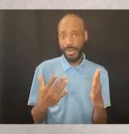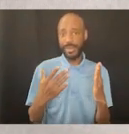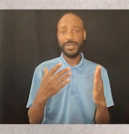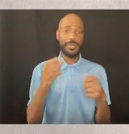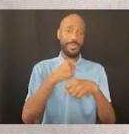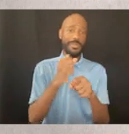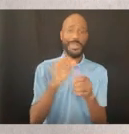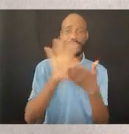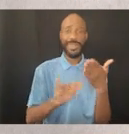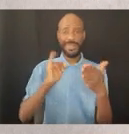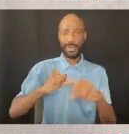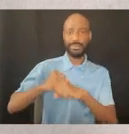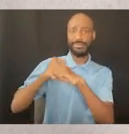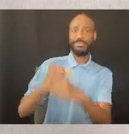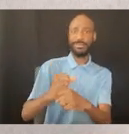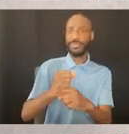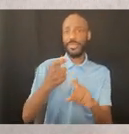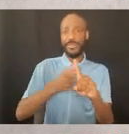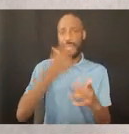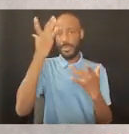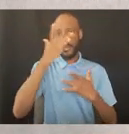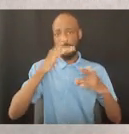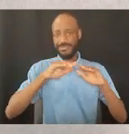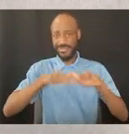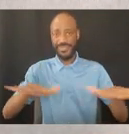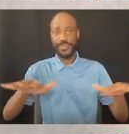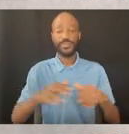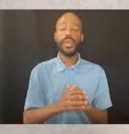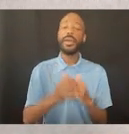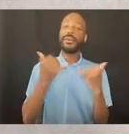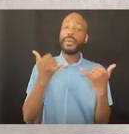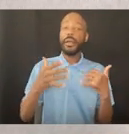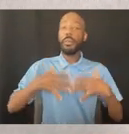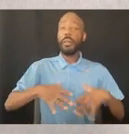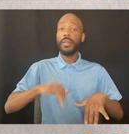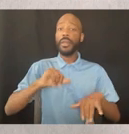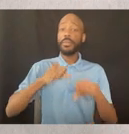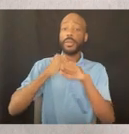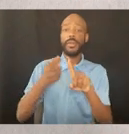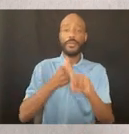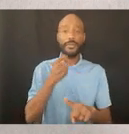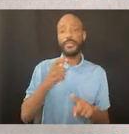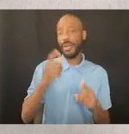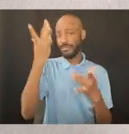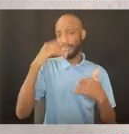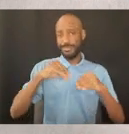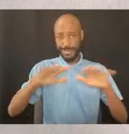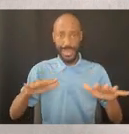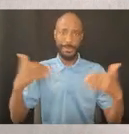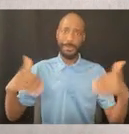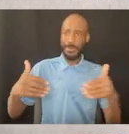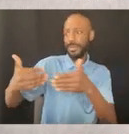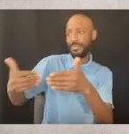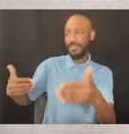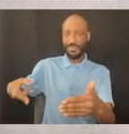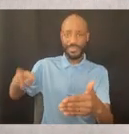kinds. Now, clothing that protects us from plague has a really long history, and we are still living in plague times right now. But